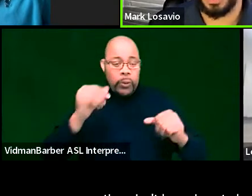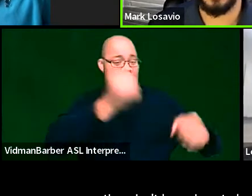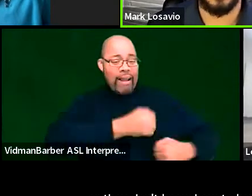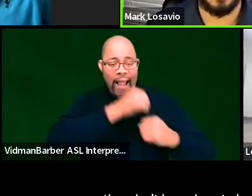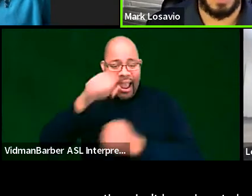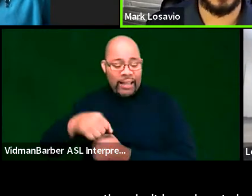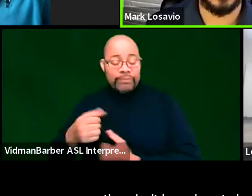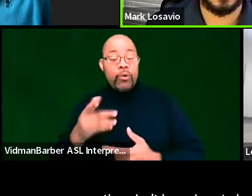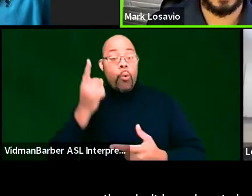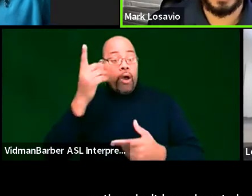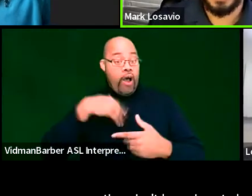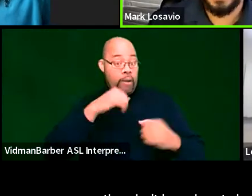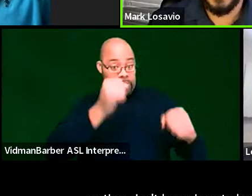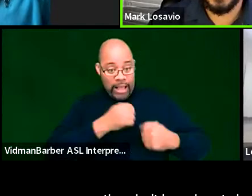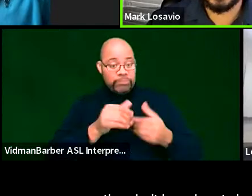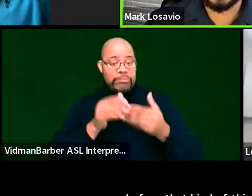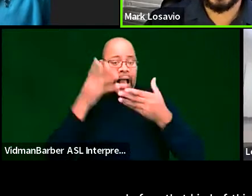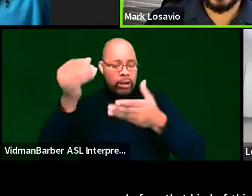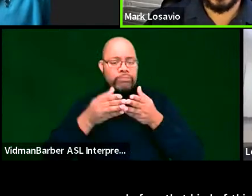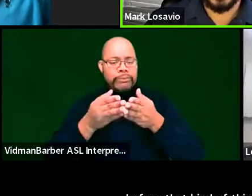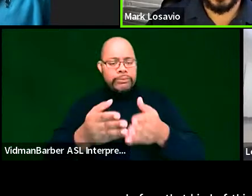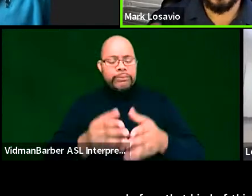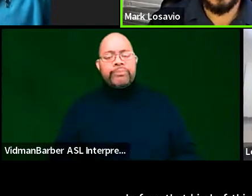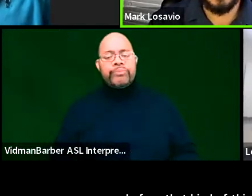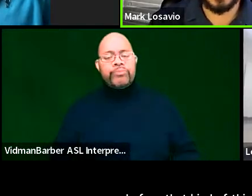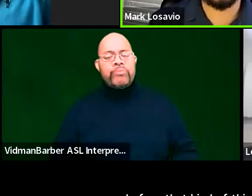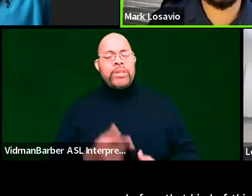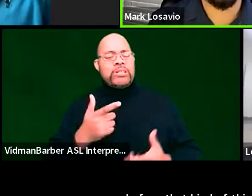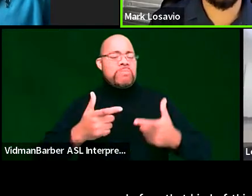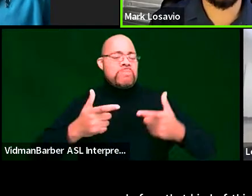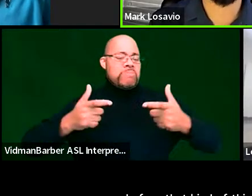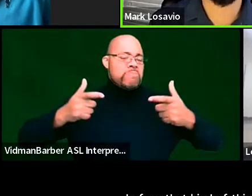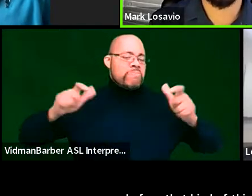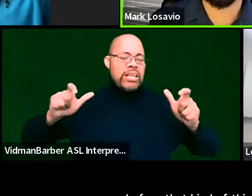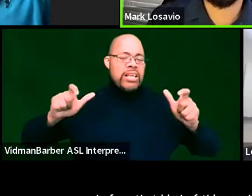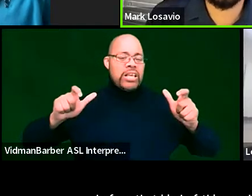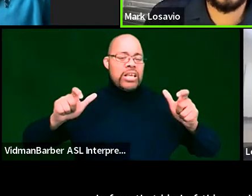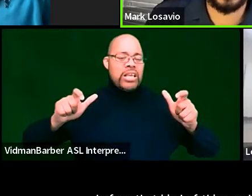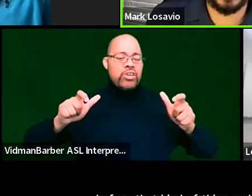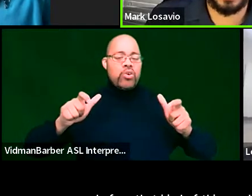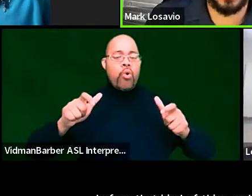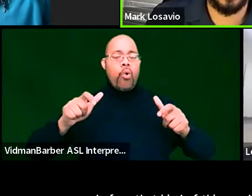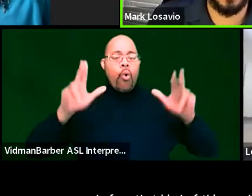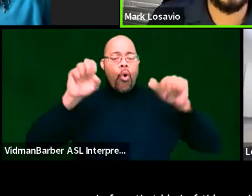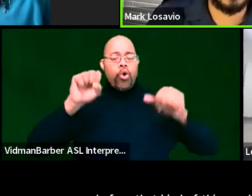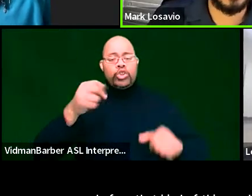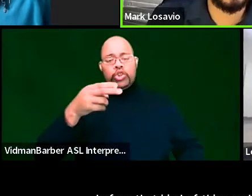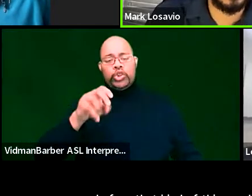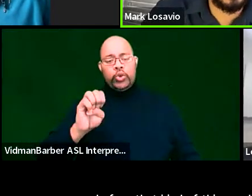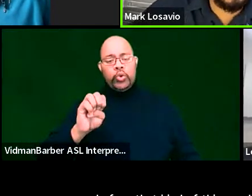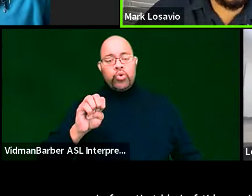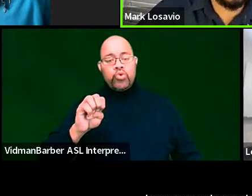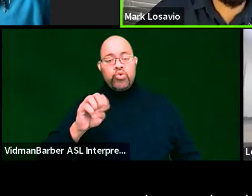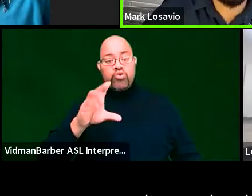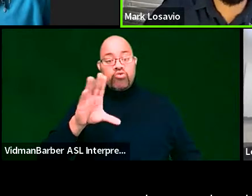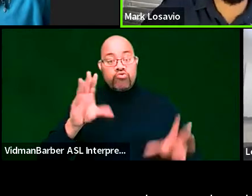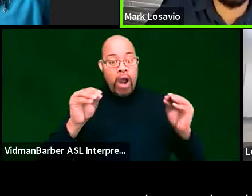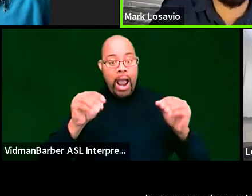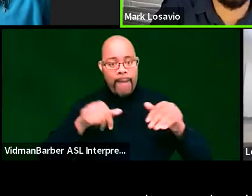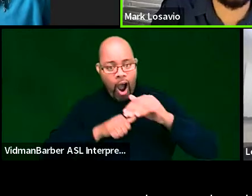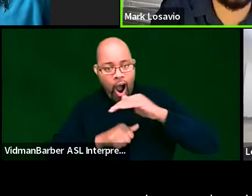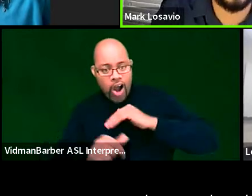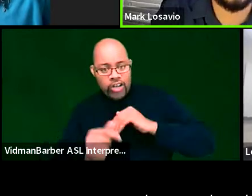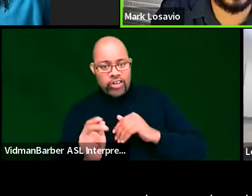And on one of our paddles, this humongous horseshoe crab just like crawls below